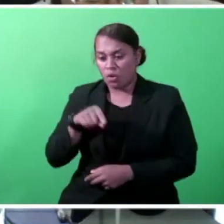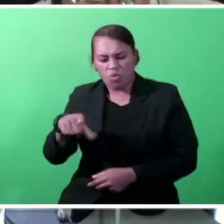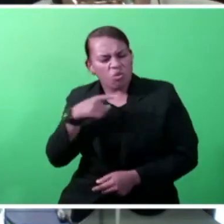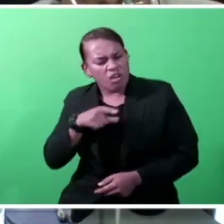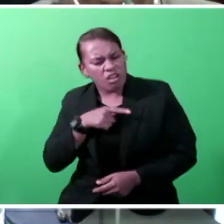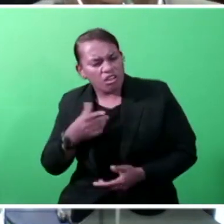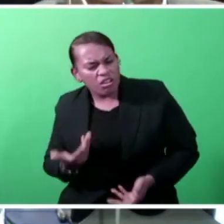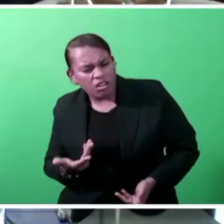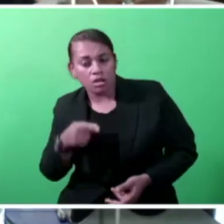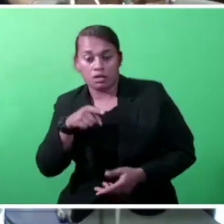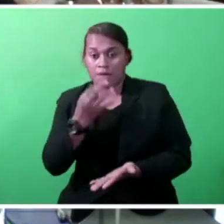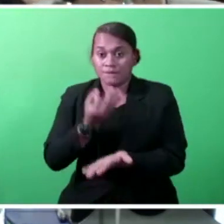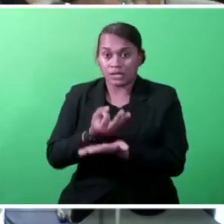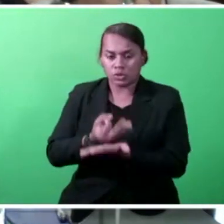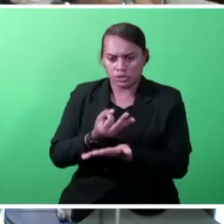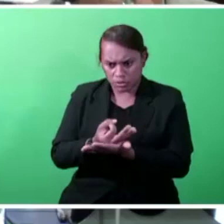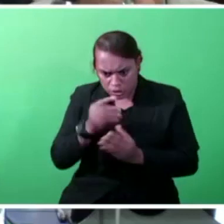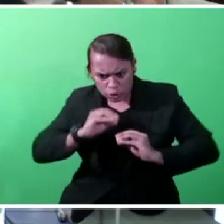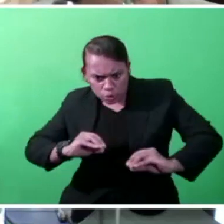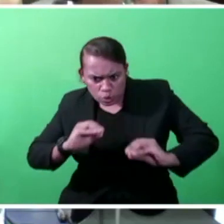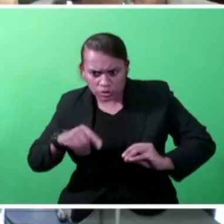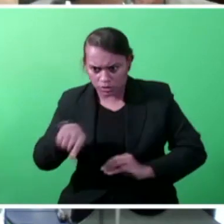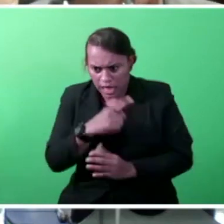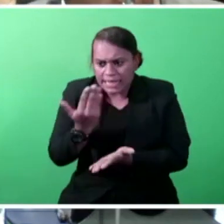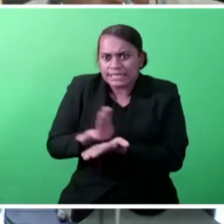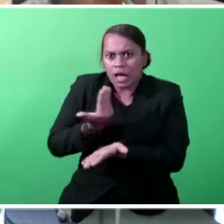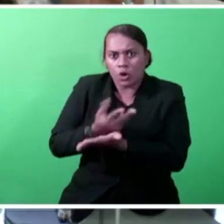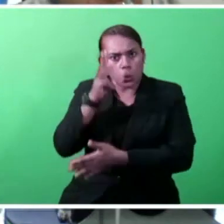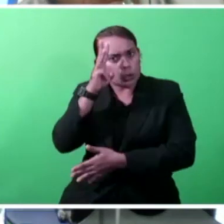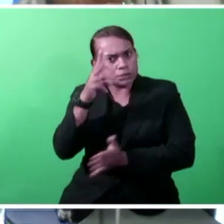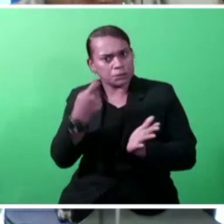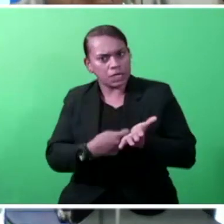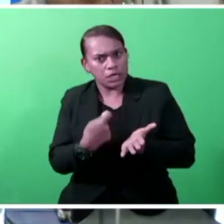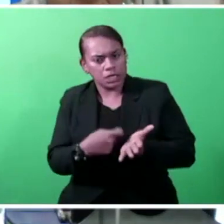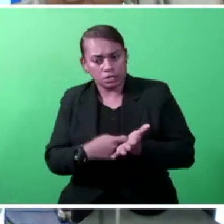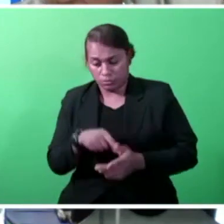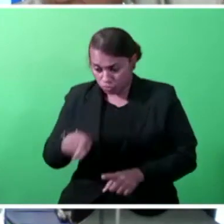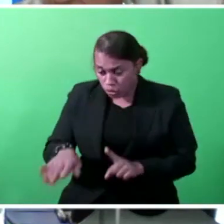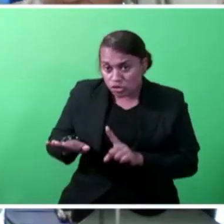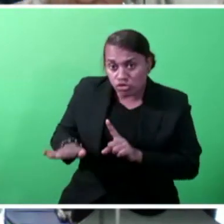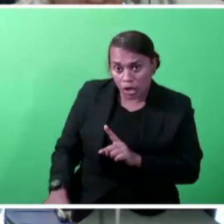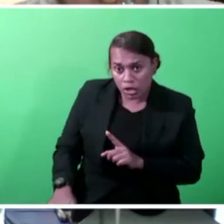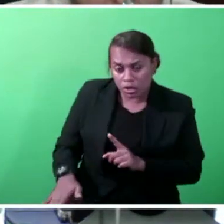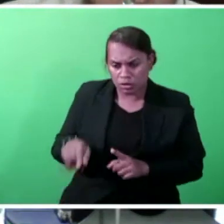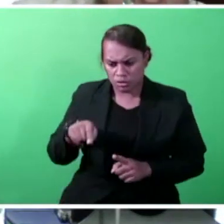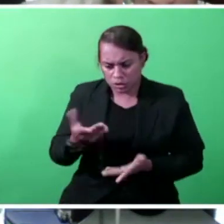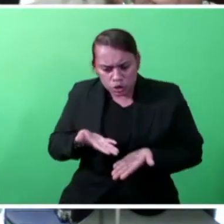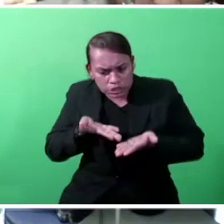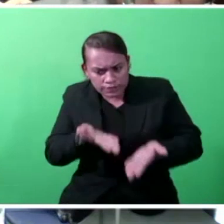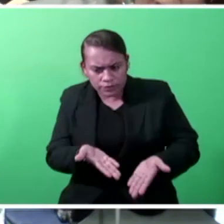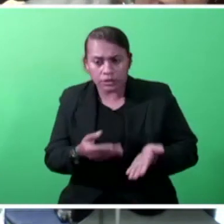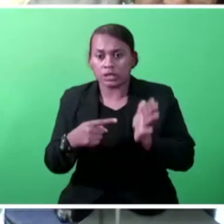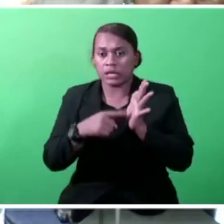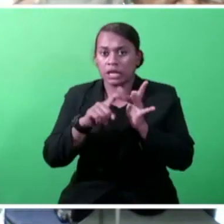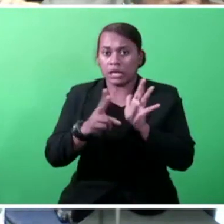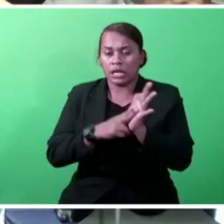financial literacy and of course a culture of savings. The child, of course, is also given a TIN number, so they actually get within the